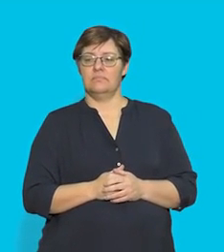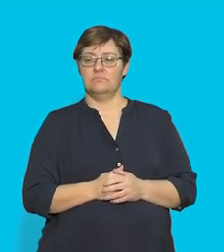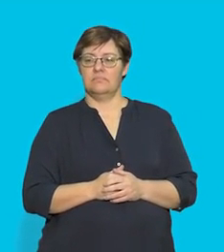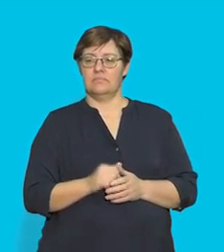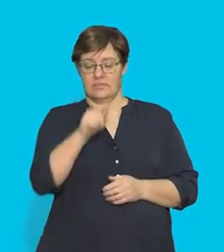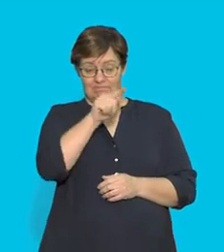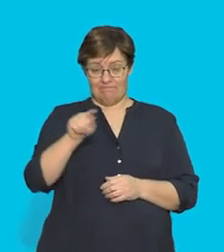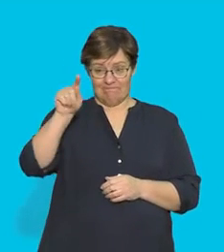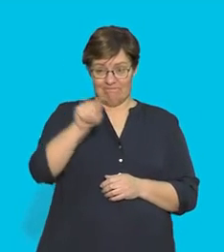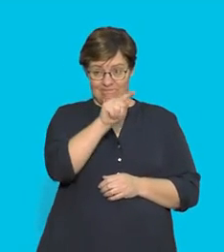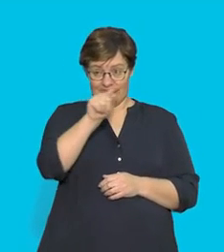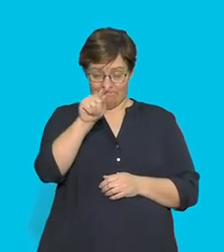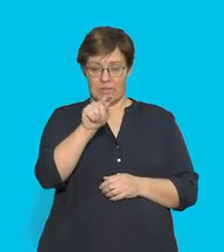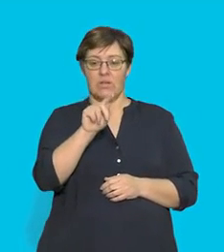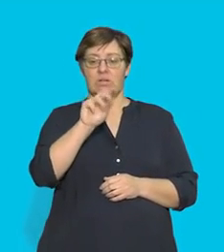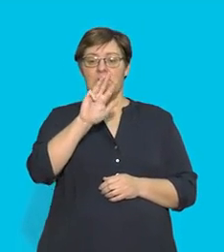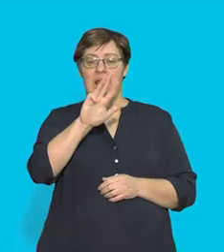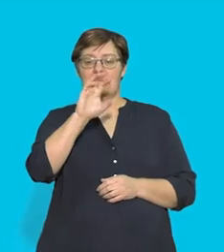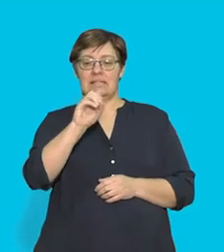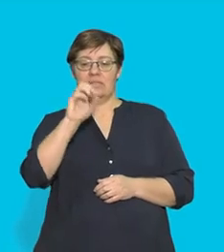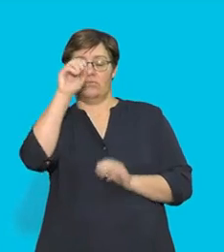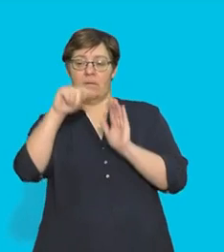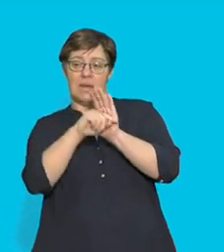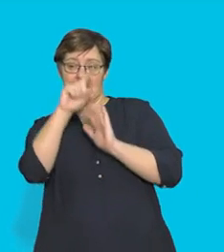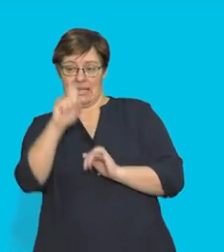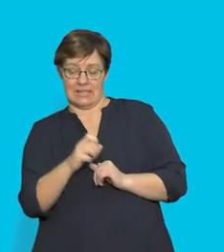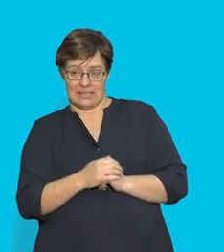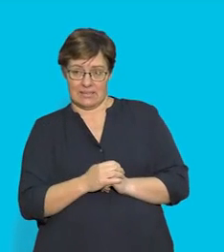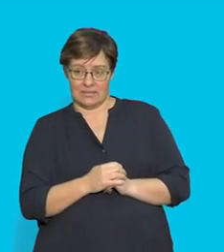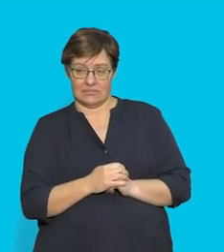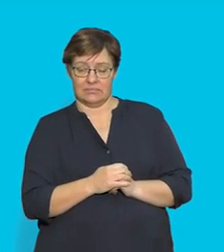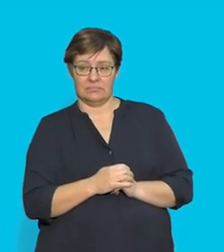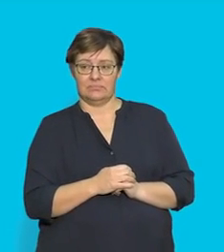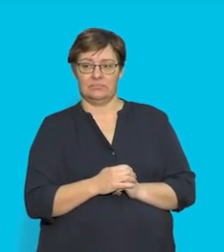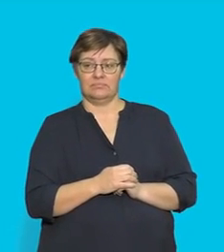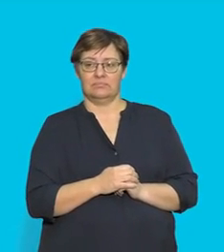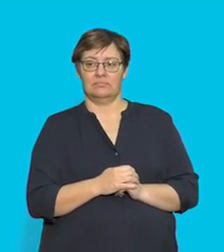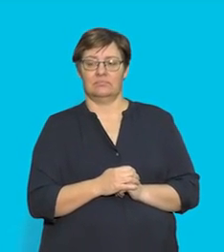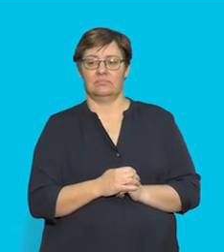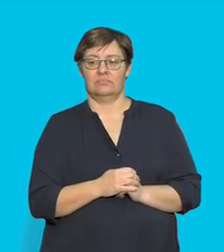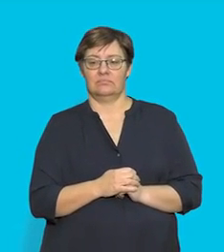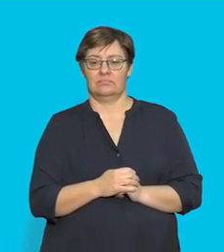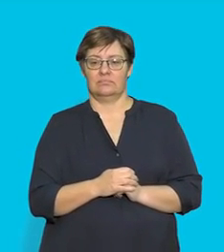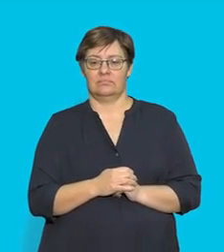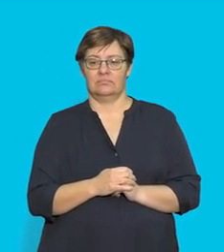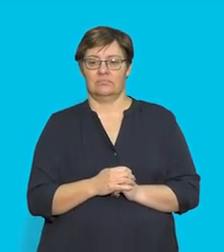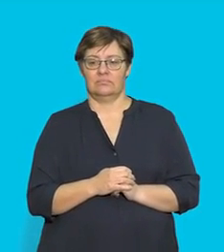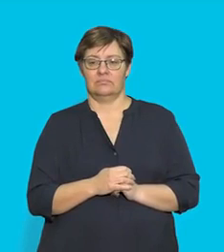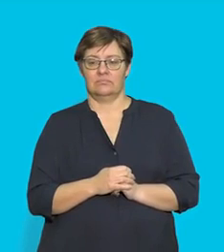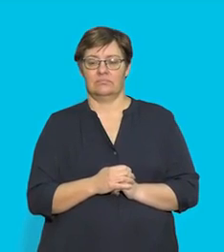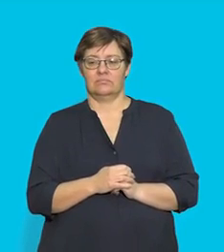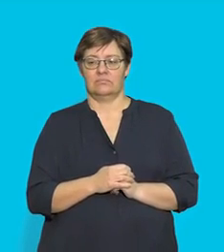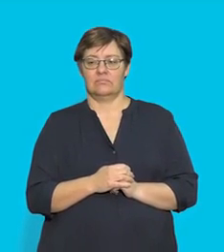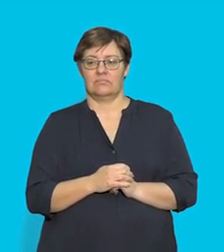angle here is x. It's the angle of elevation from A to H. And they've given us that ABD is